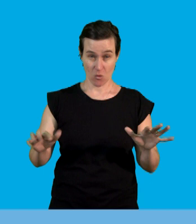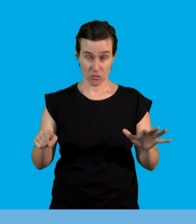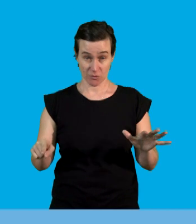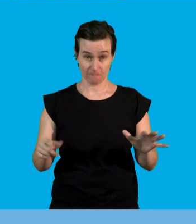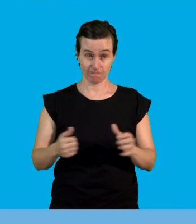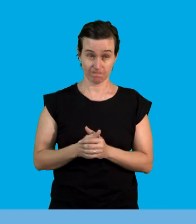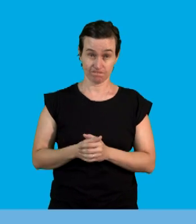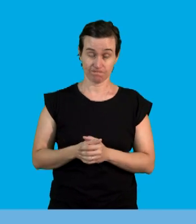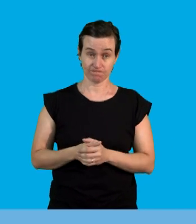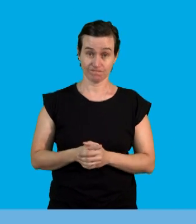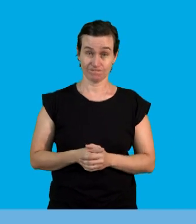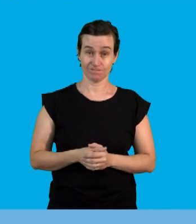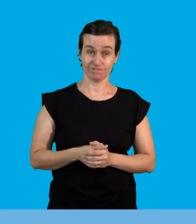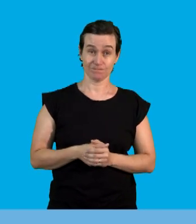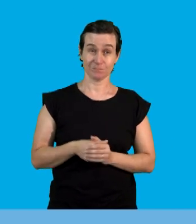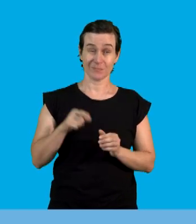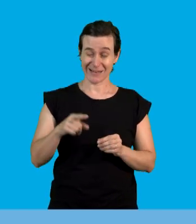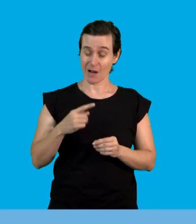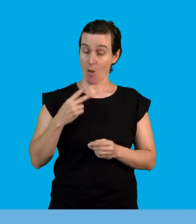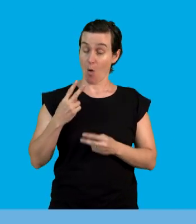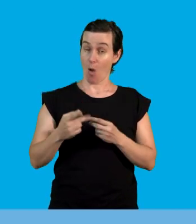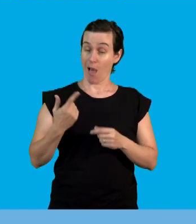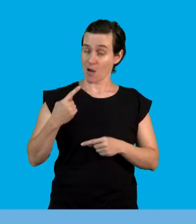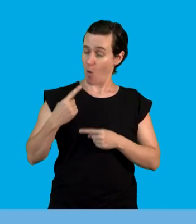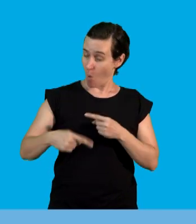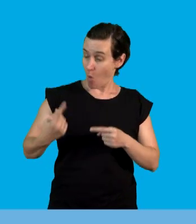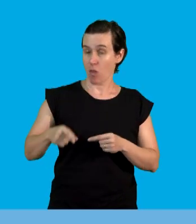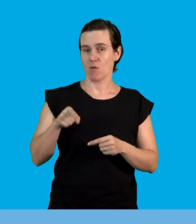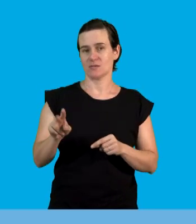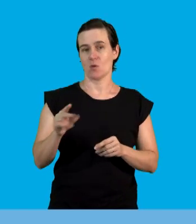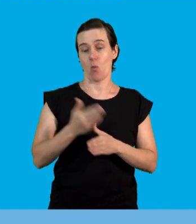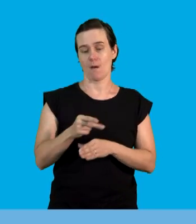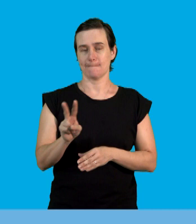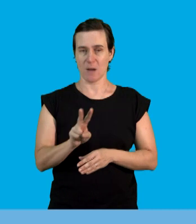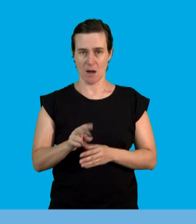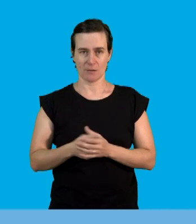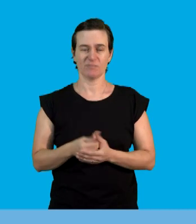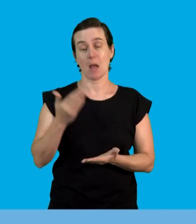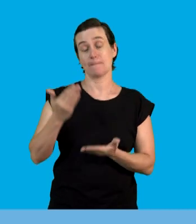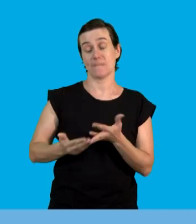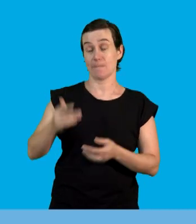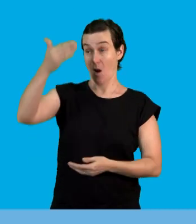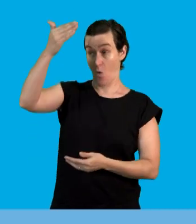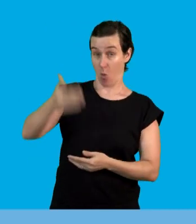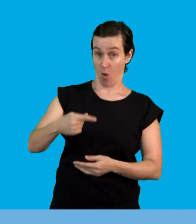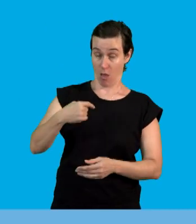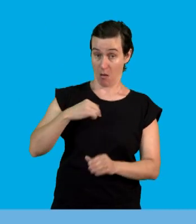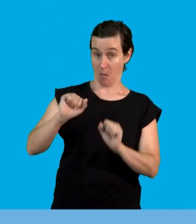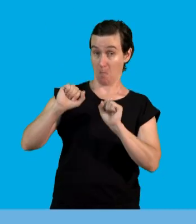are saying that those forces are always acting in pairs. Say for instance, you are pushing a